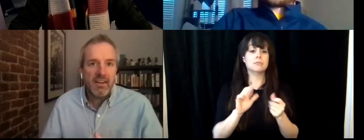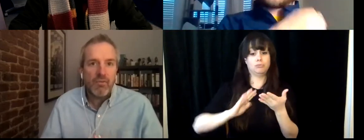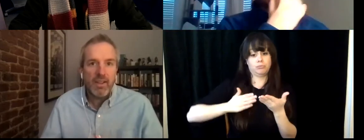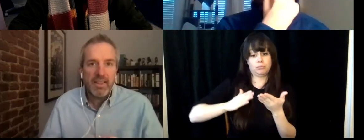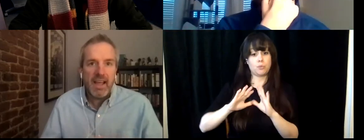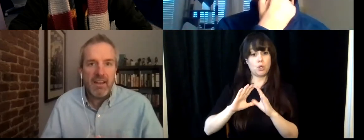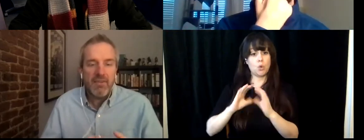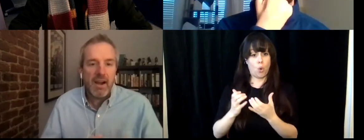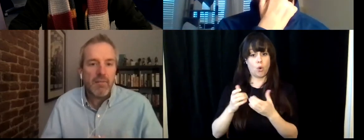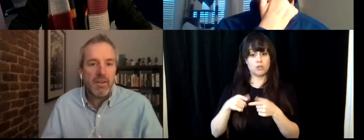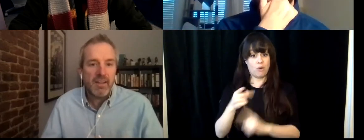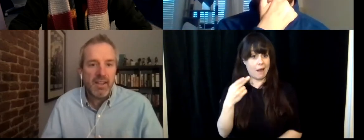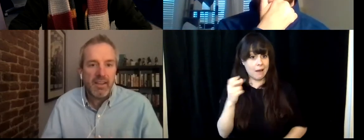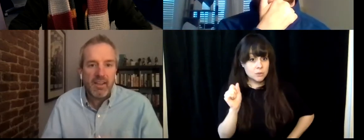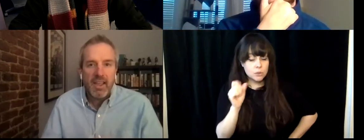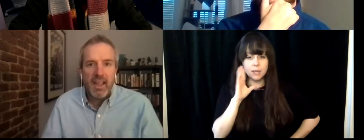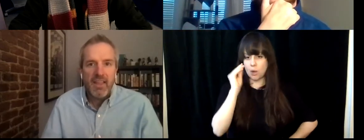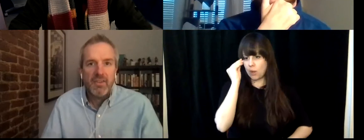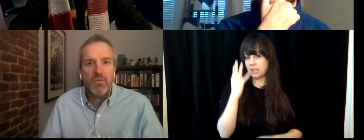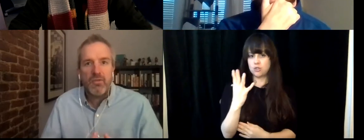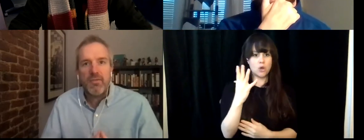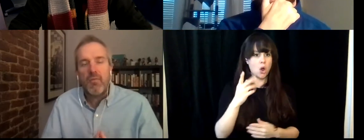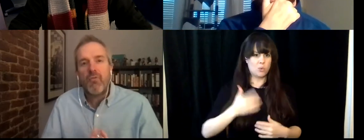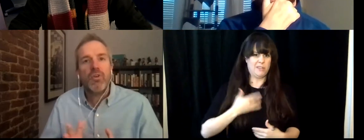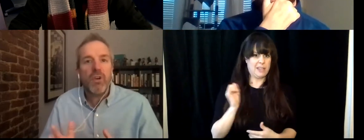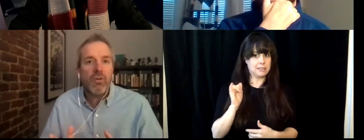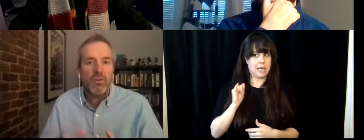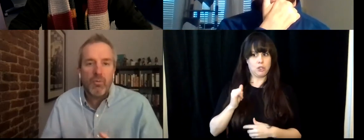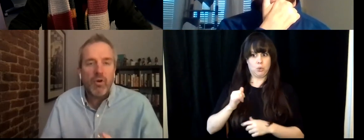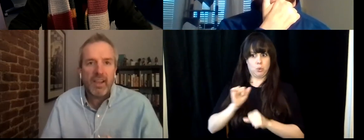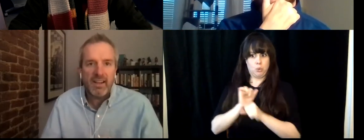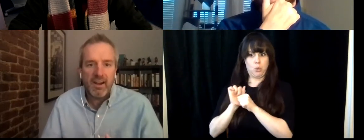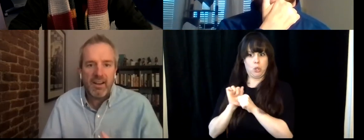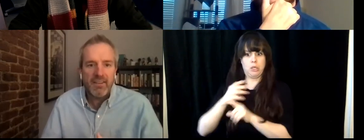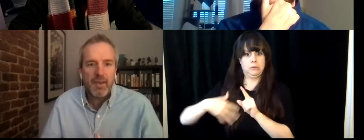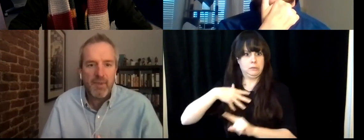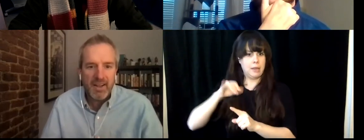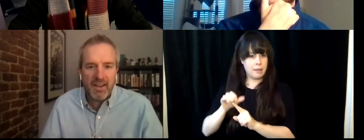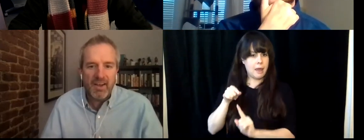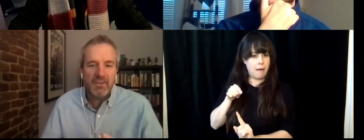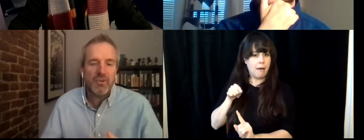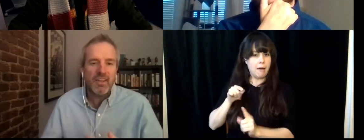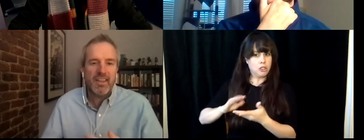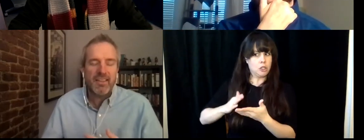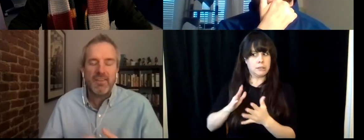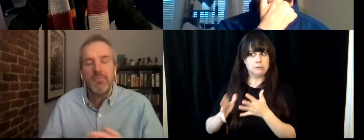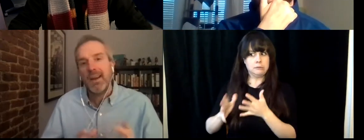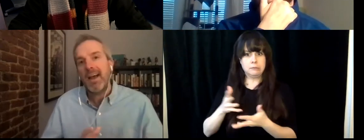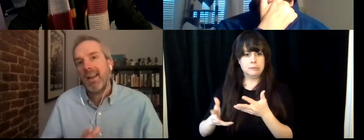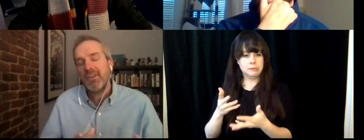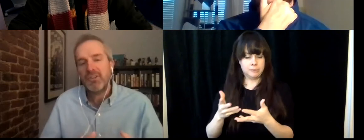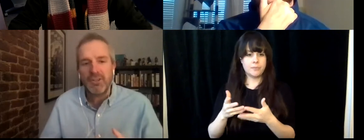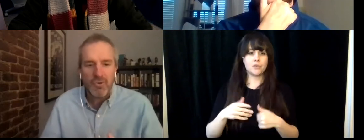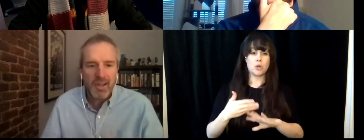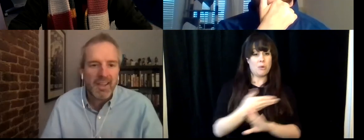idea of what that environment is like. And then you know, before you go to post-secondary and spend money on a degree that you might